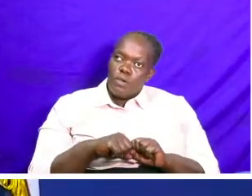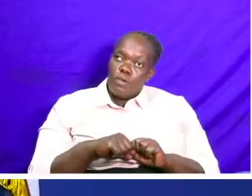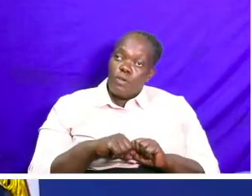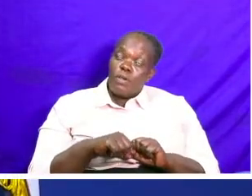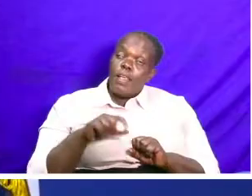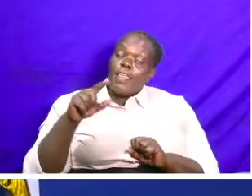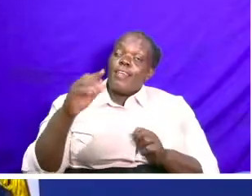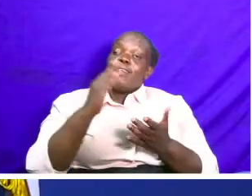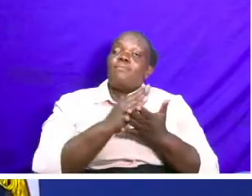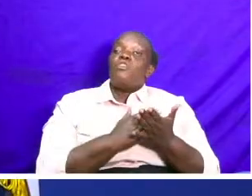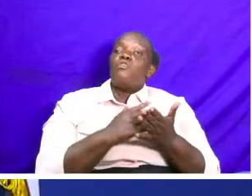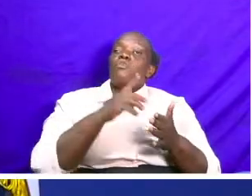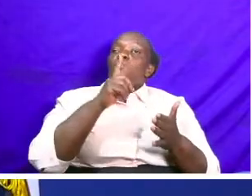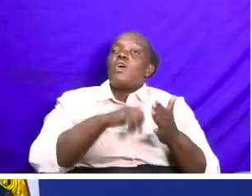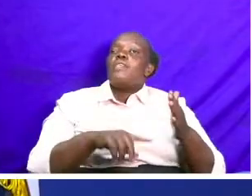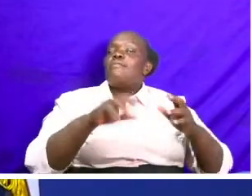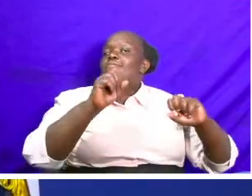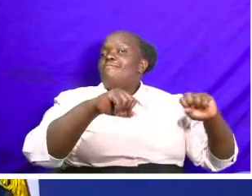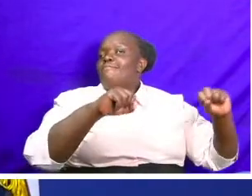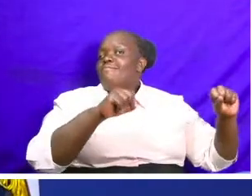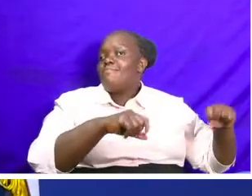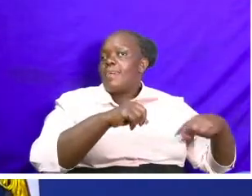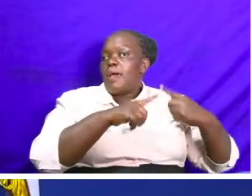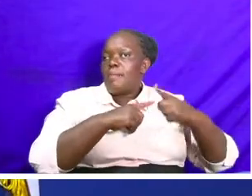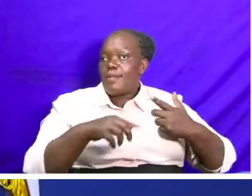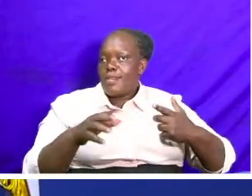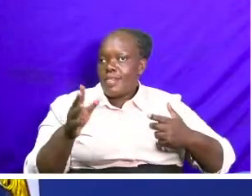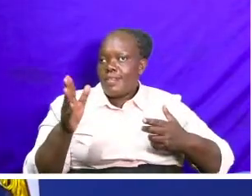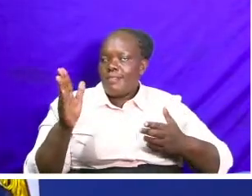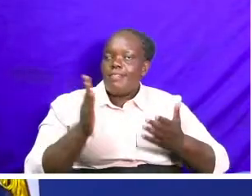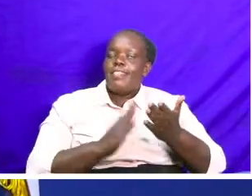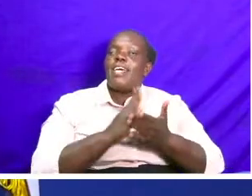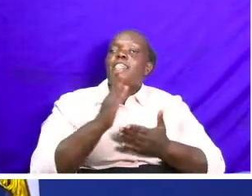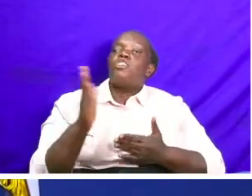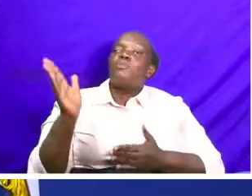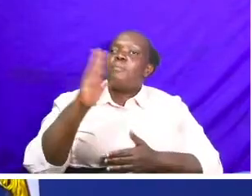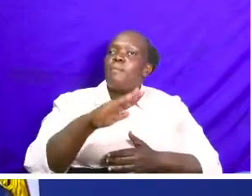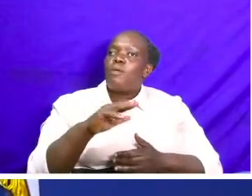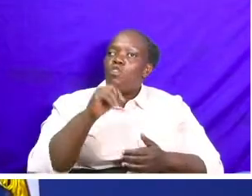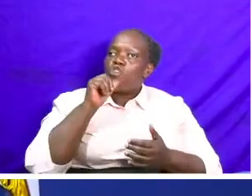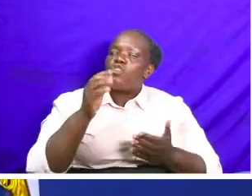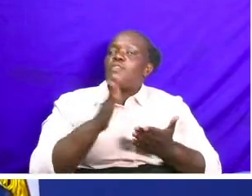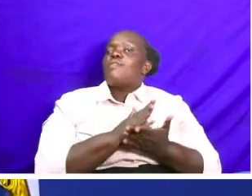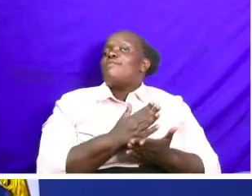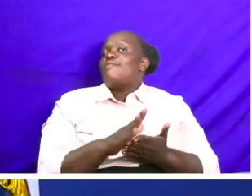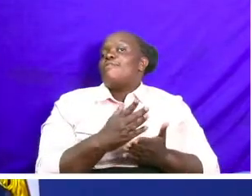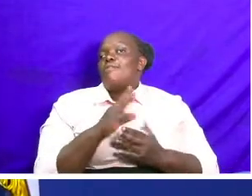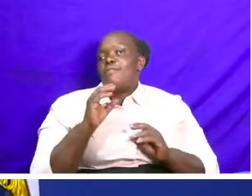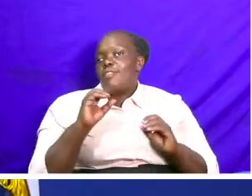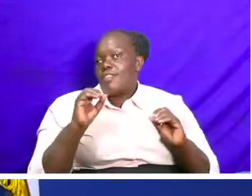This program is called Uwiano. It's about restorative justice, not retribution.